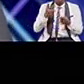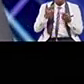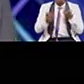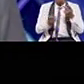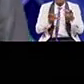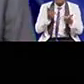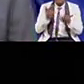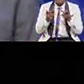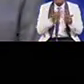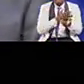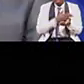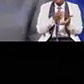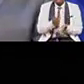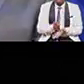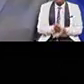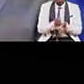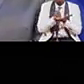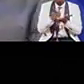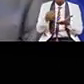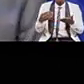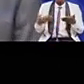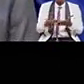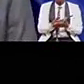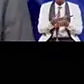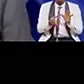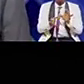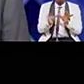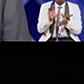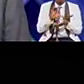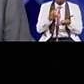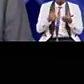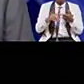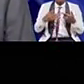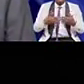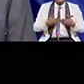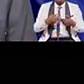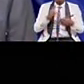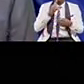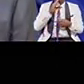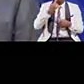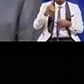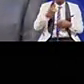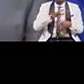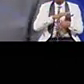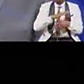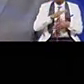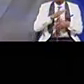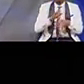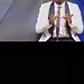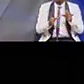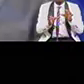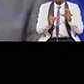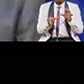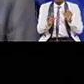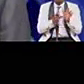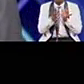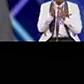help the new converts to have genuine Christian experiences.